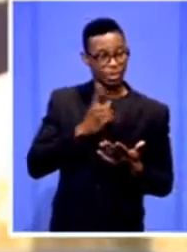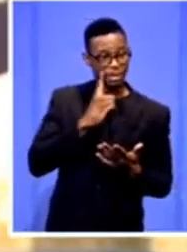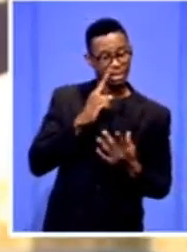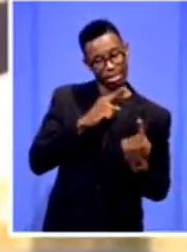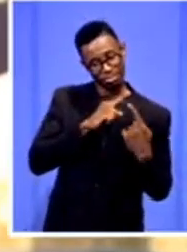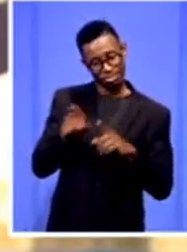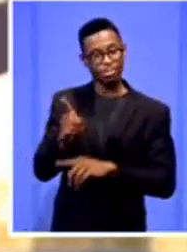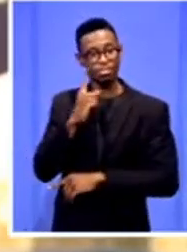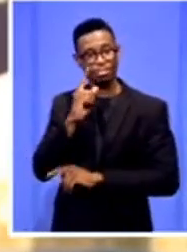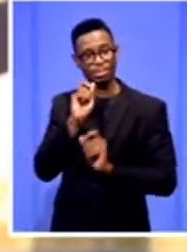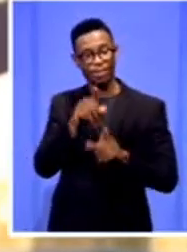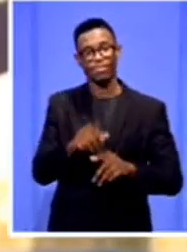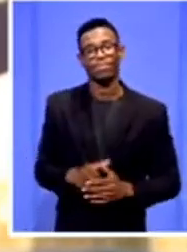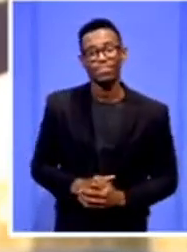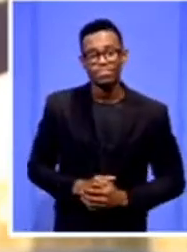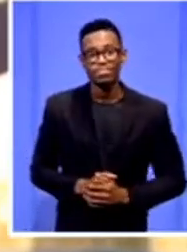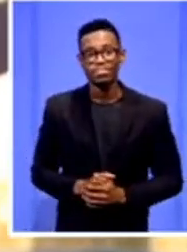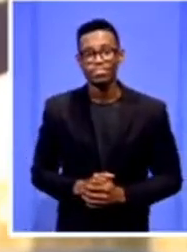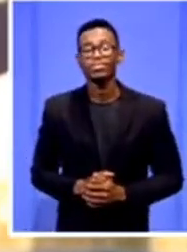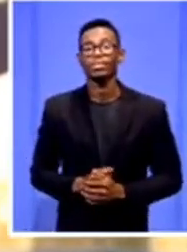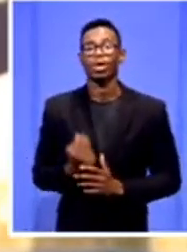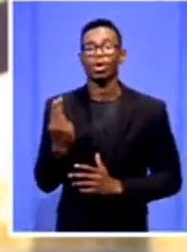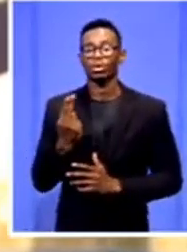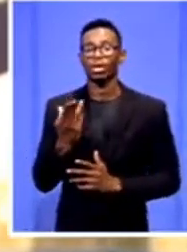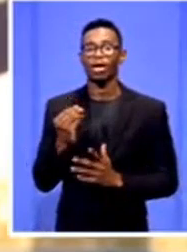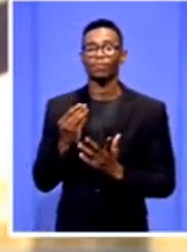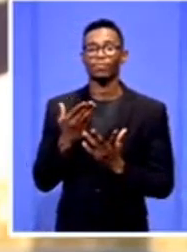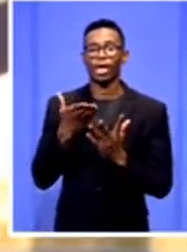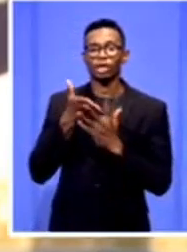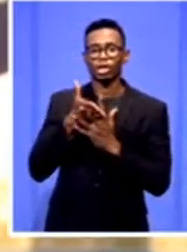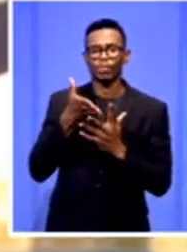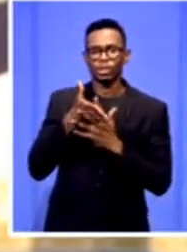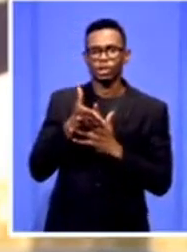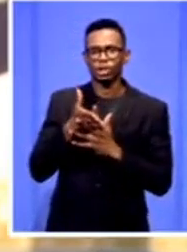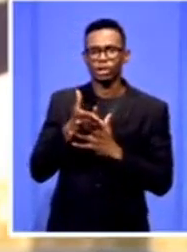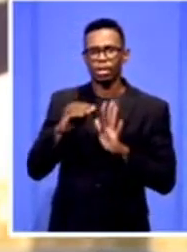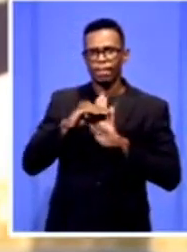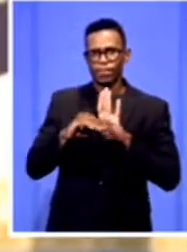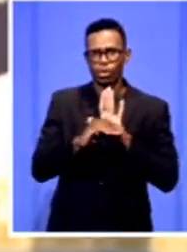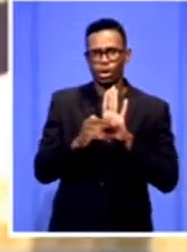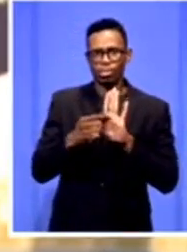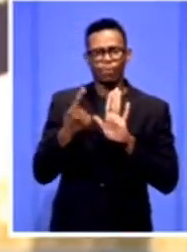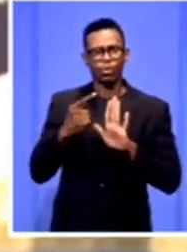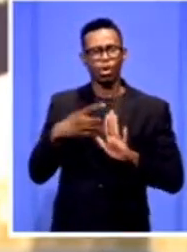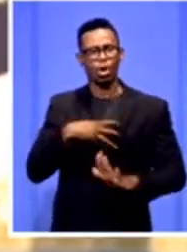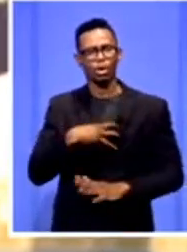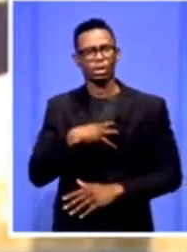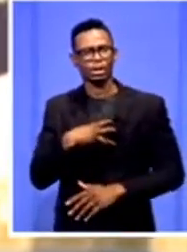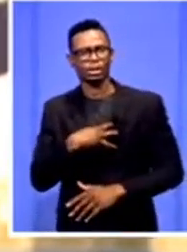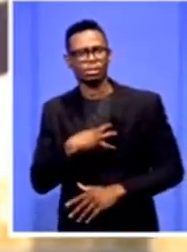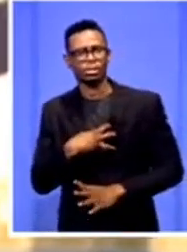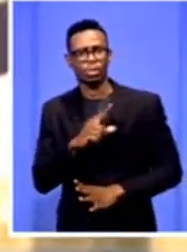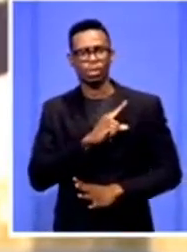Ongoing intervention to reduce ownership patterns, the costs of doing businesses and red tapes